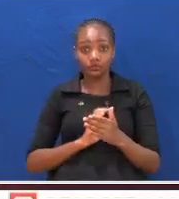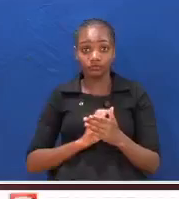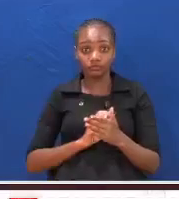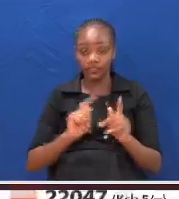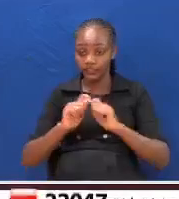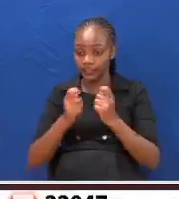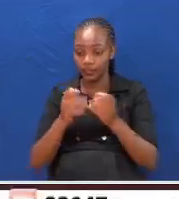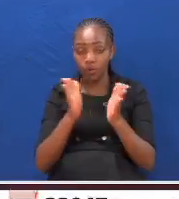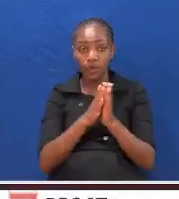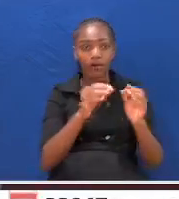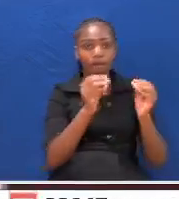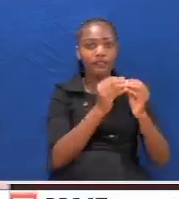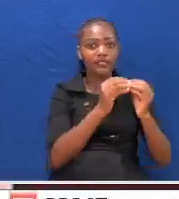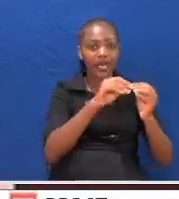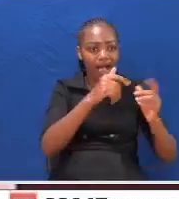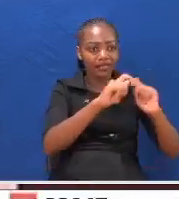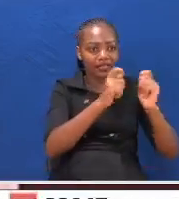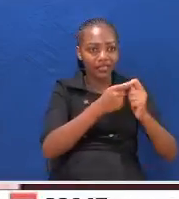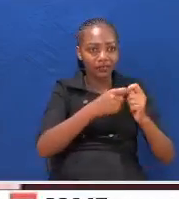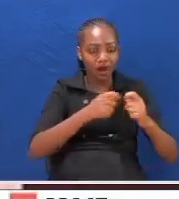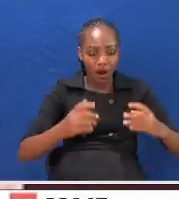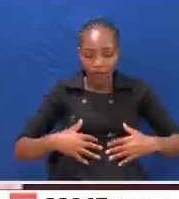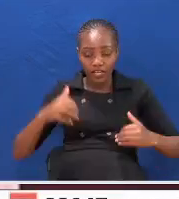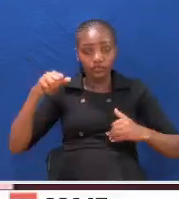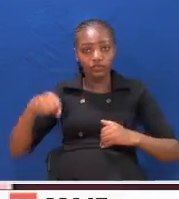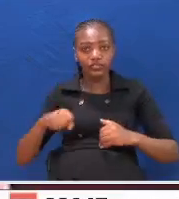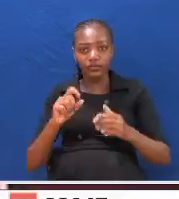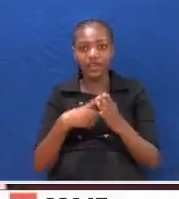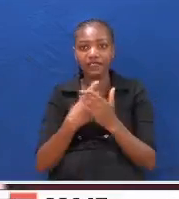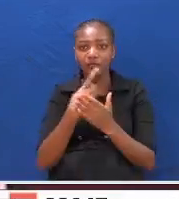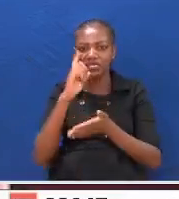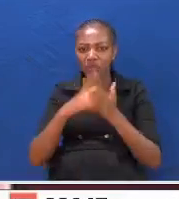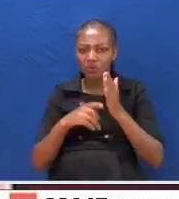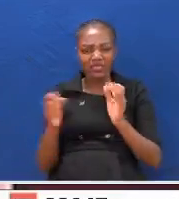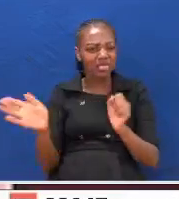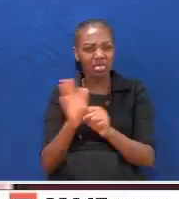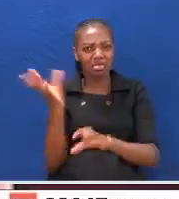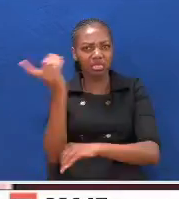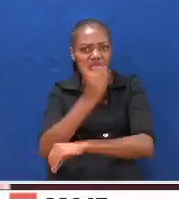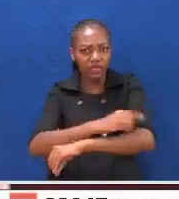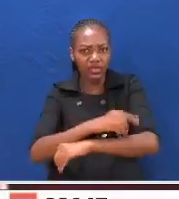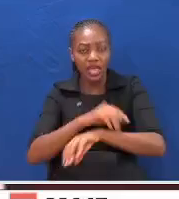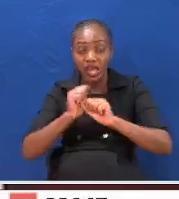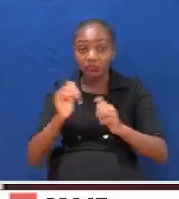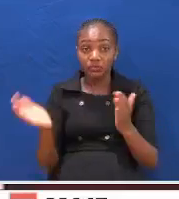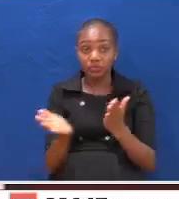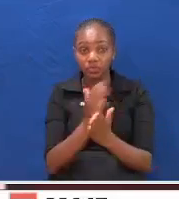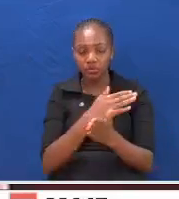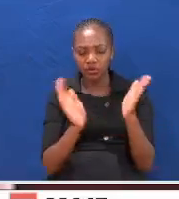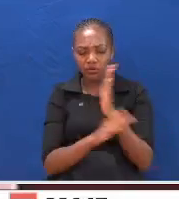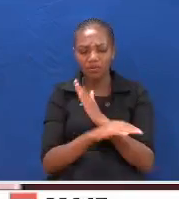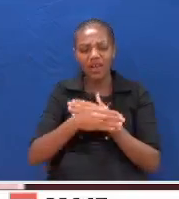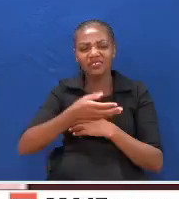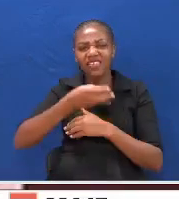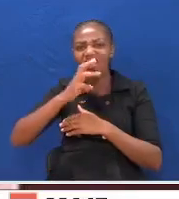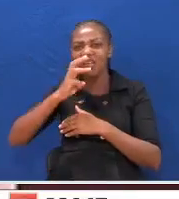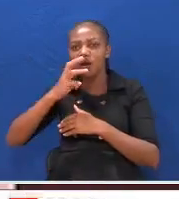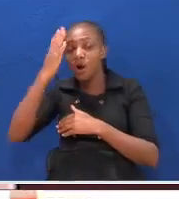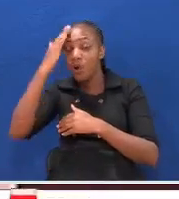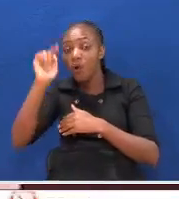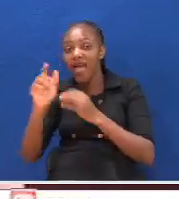South, na tukaongea kwa the whole day vile tutamaliza pombe. Kwa sababu in this